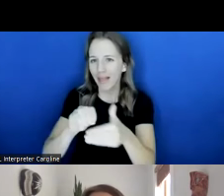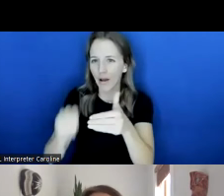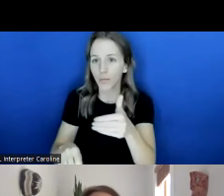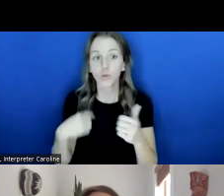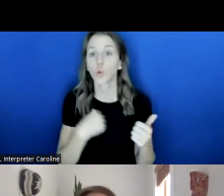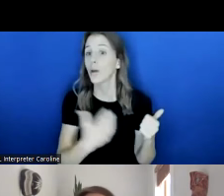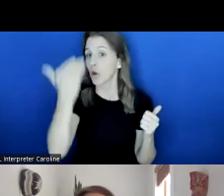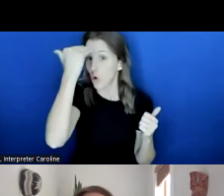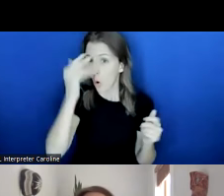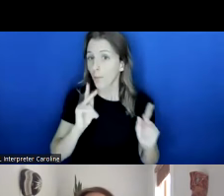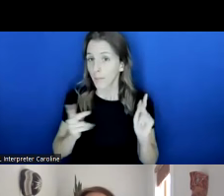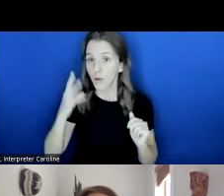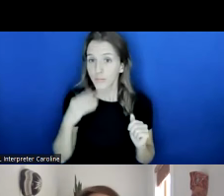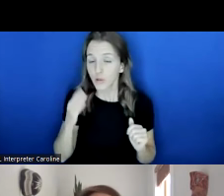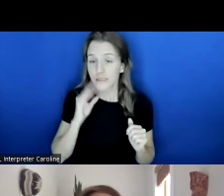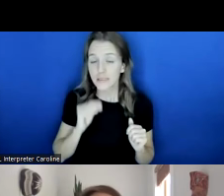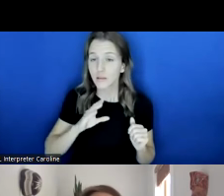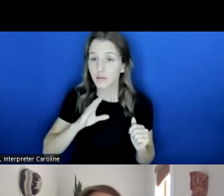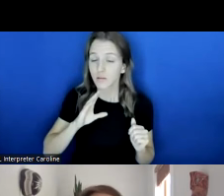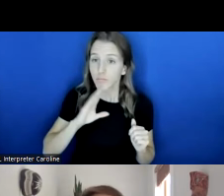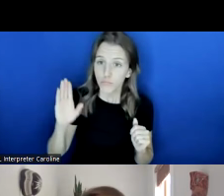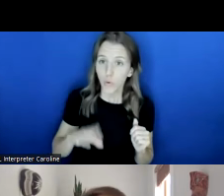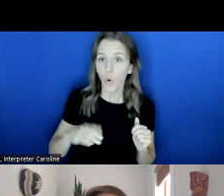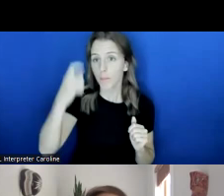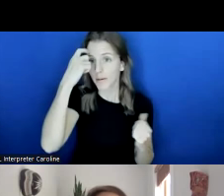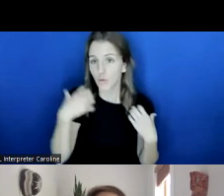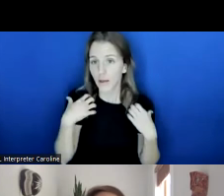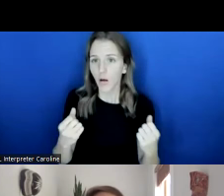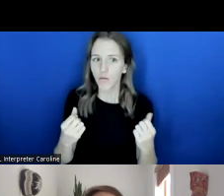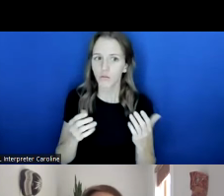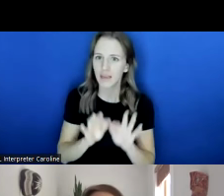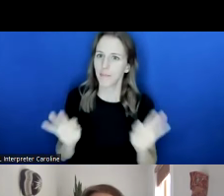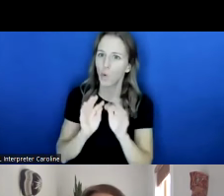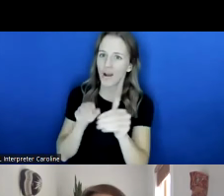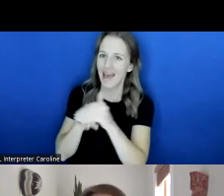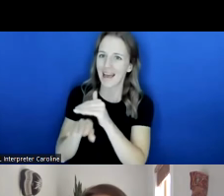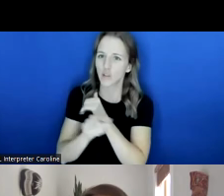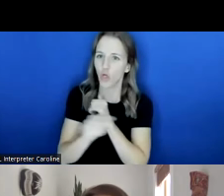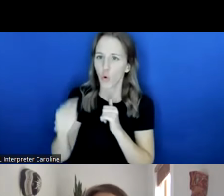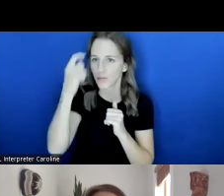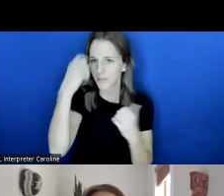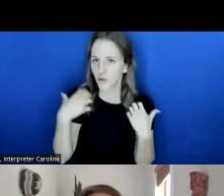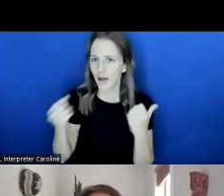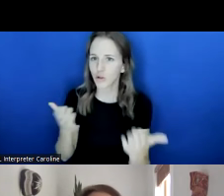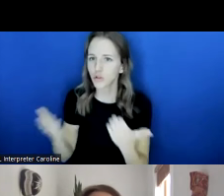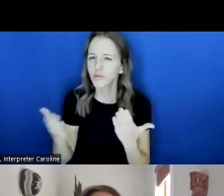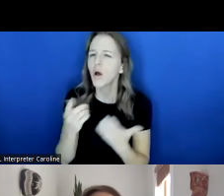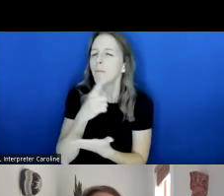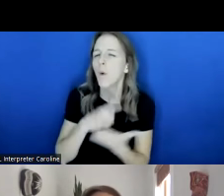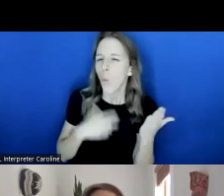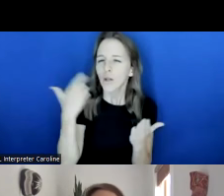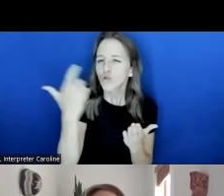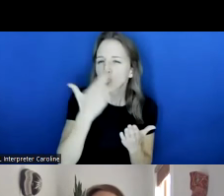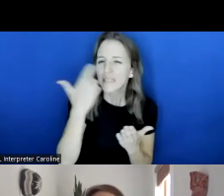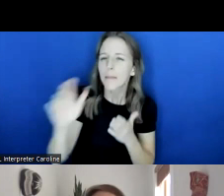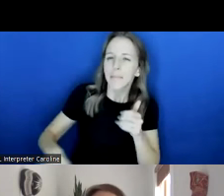health, certainly we need more access to mental health services, but there's reasons why folks are experiencing poor mental health. So we really wanted to be able